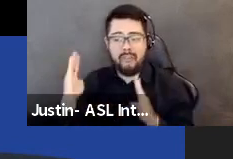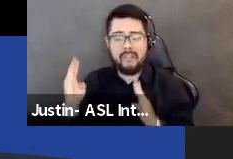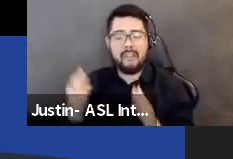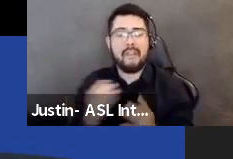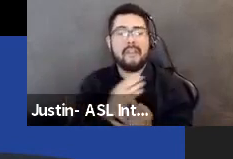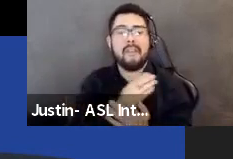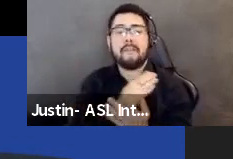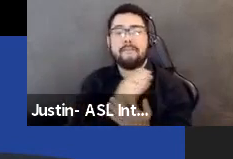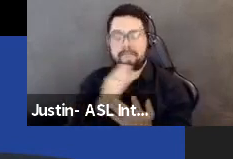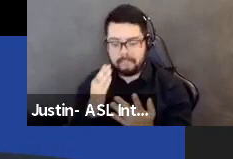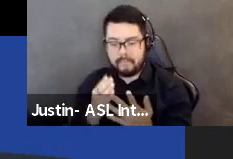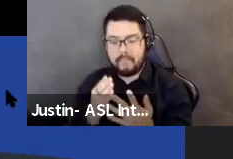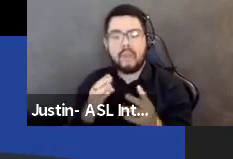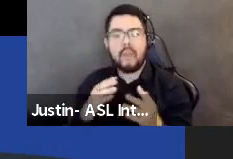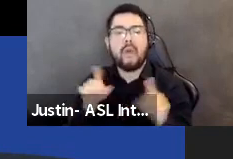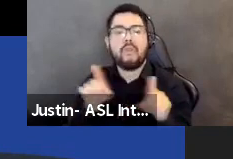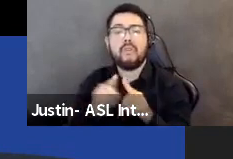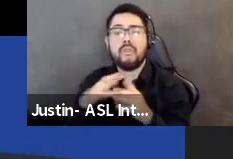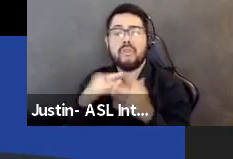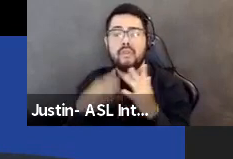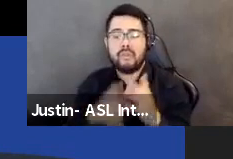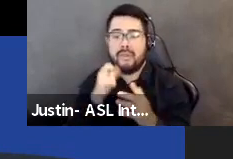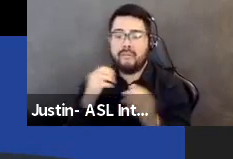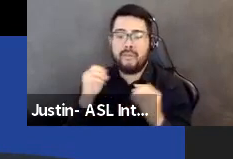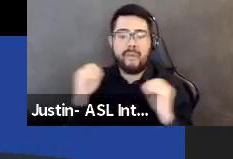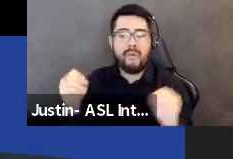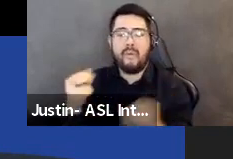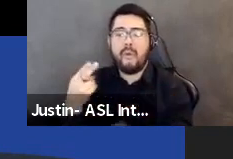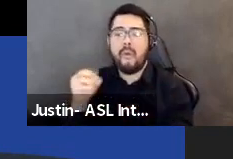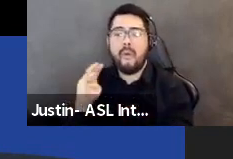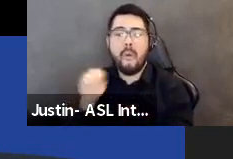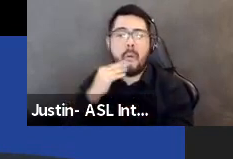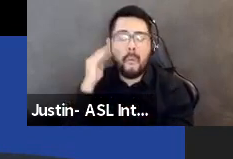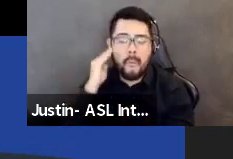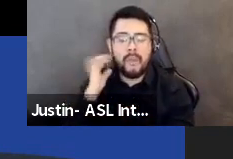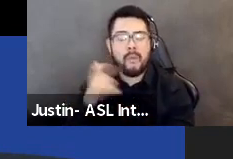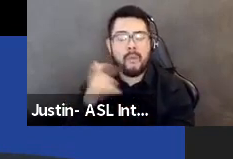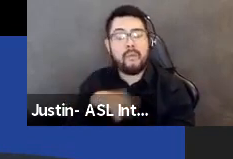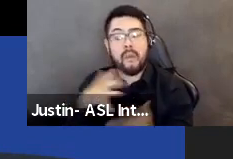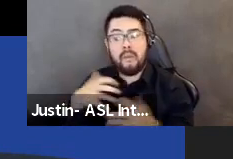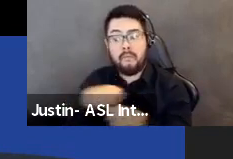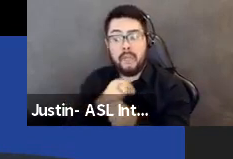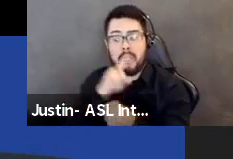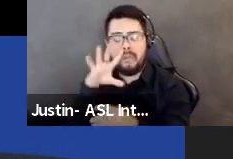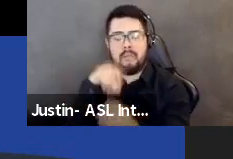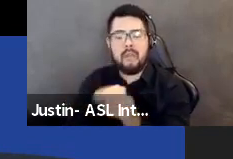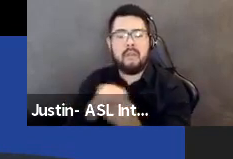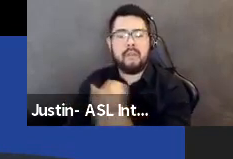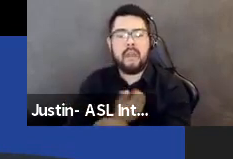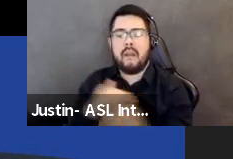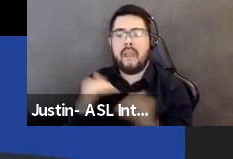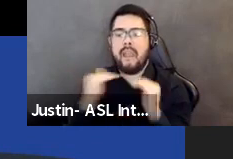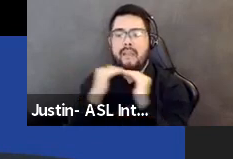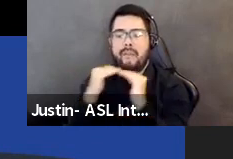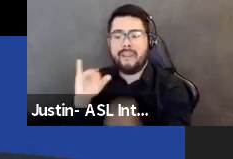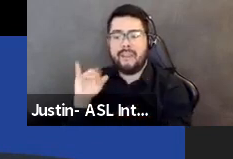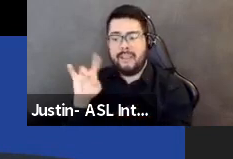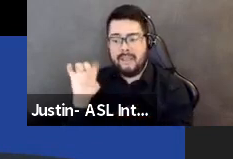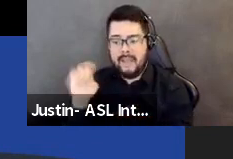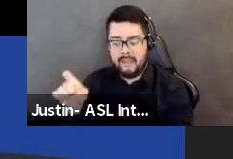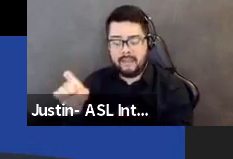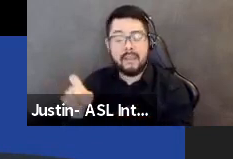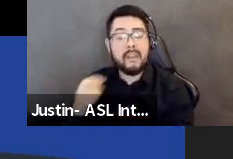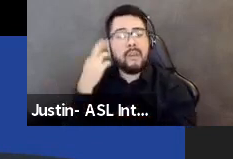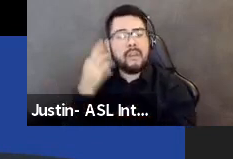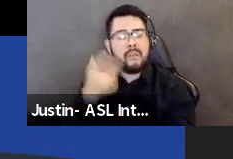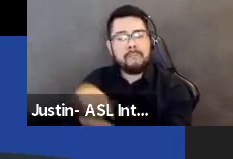experiencing homelessness and i just want to thank all the family and communities who made sure that this was a part of the equity indices um that we're using partly